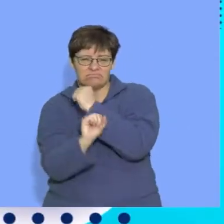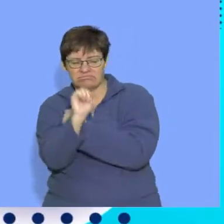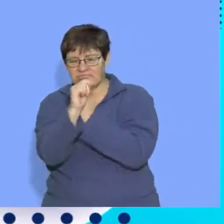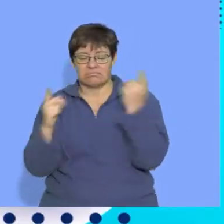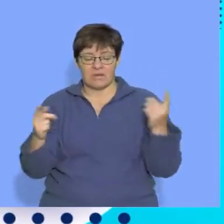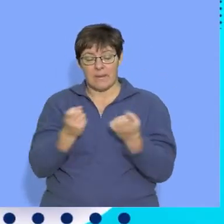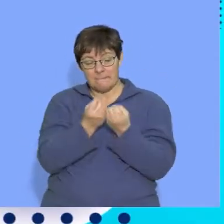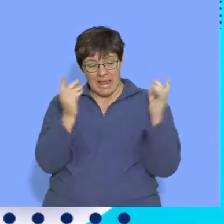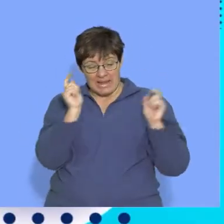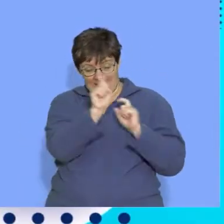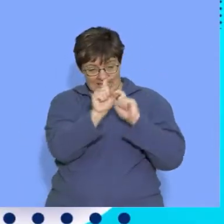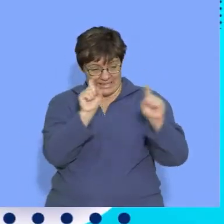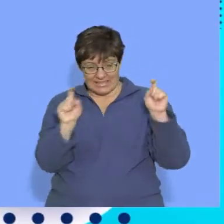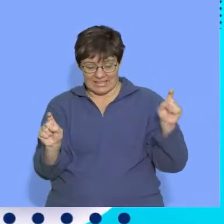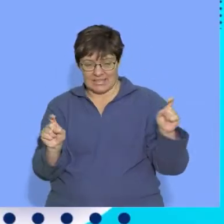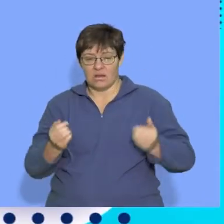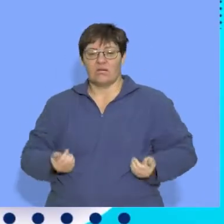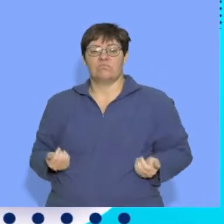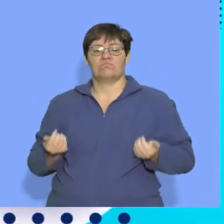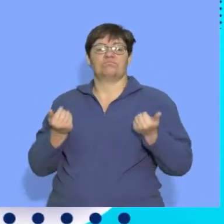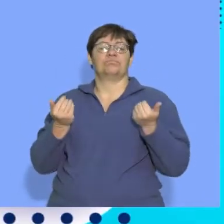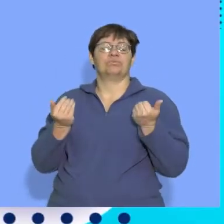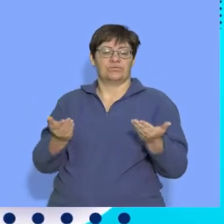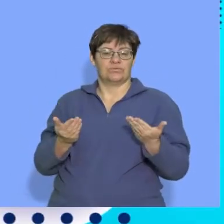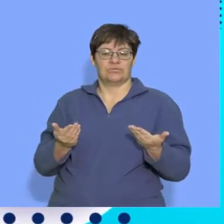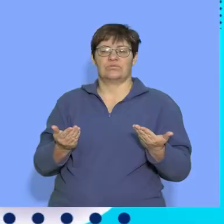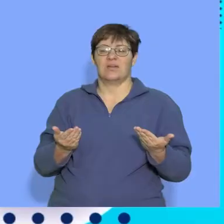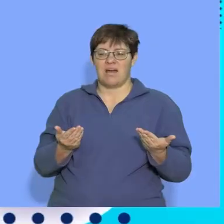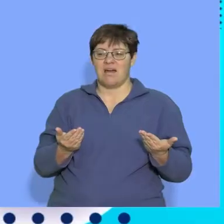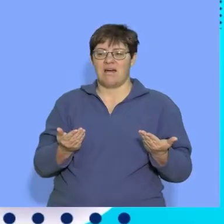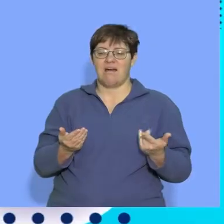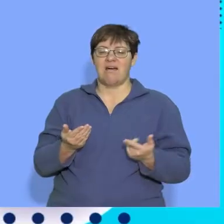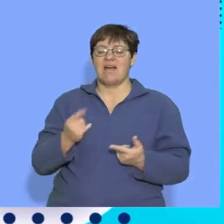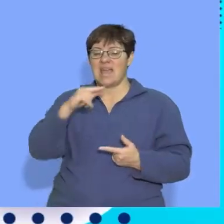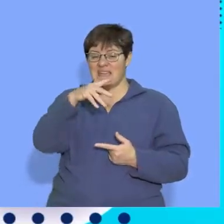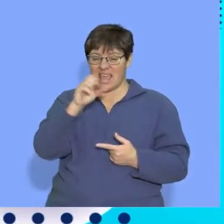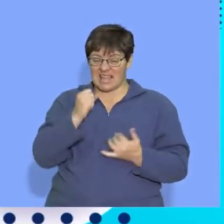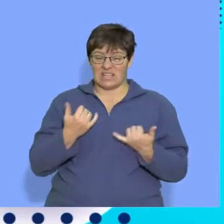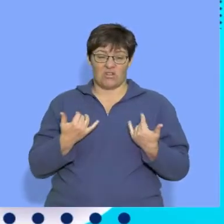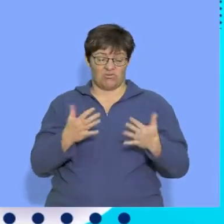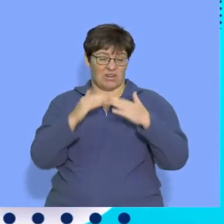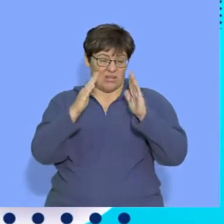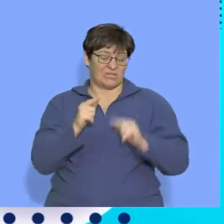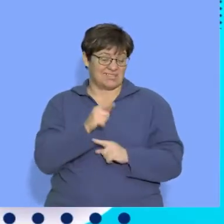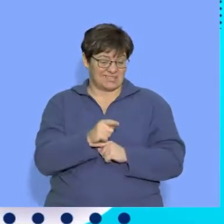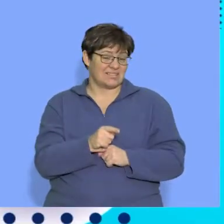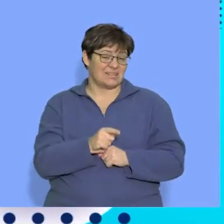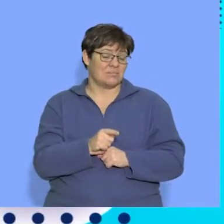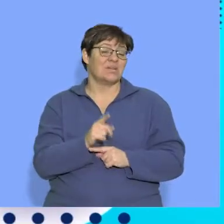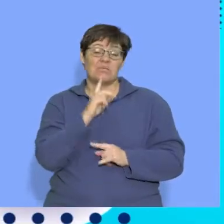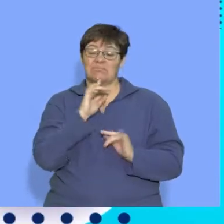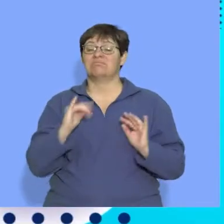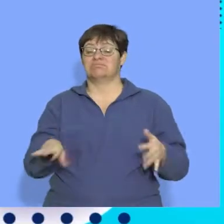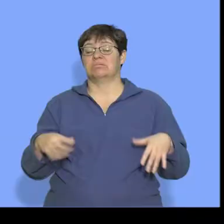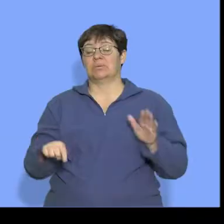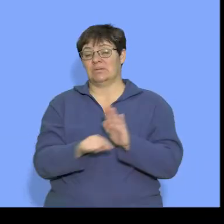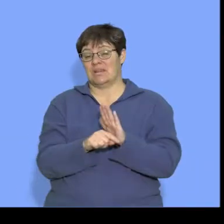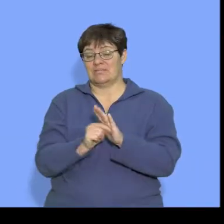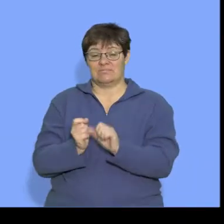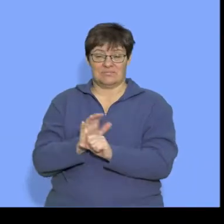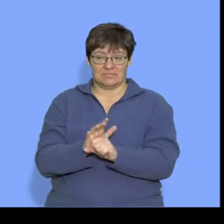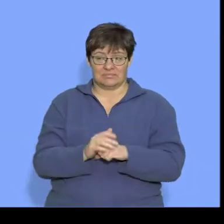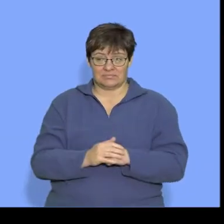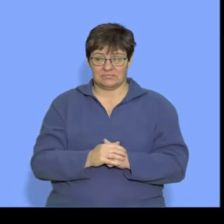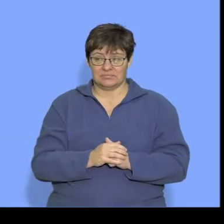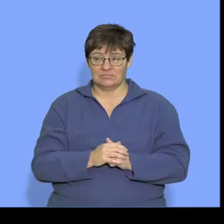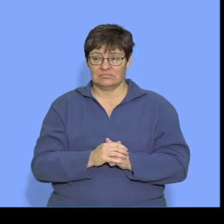these industries produce large amounts of greenhouse gases. So the concentration of these greenhouse gases have increased. And so